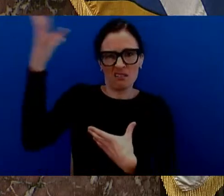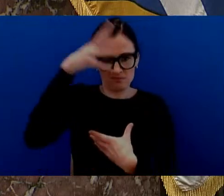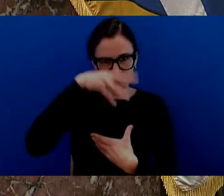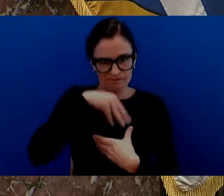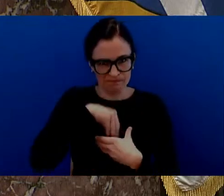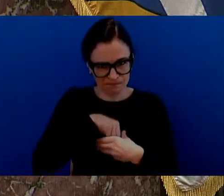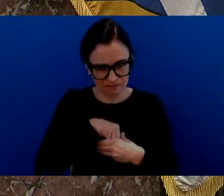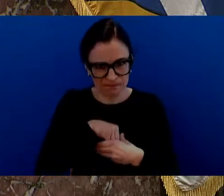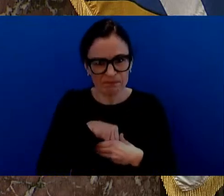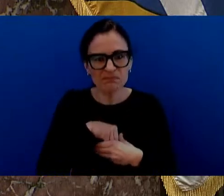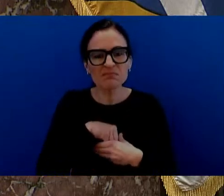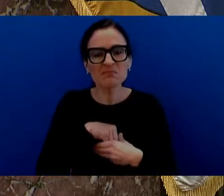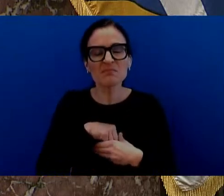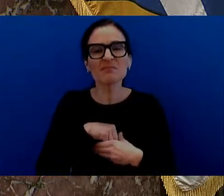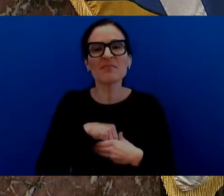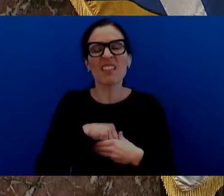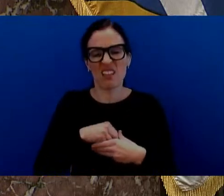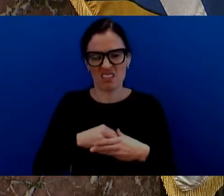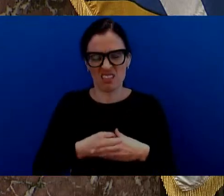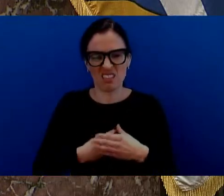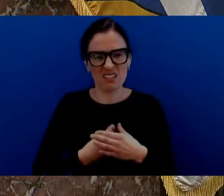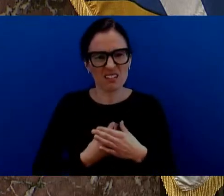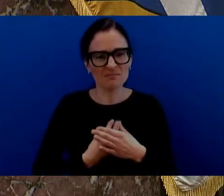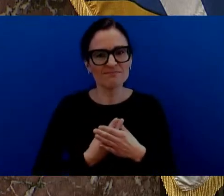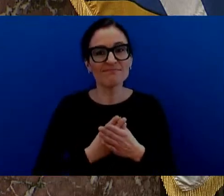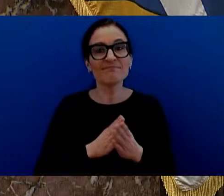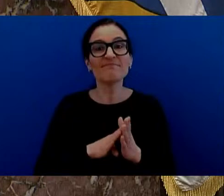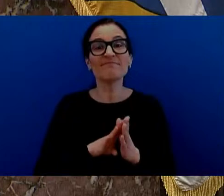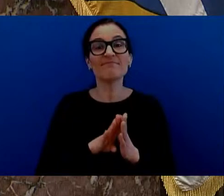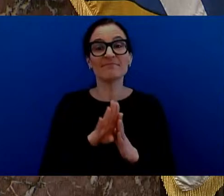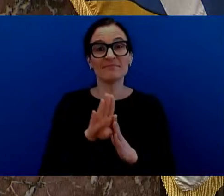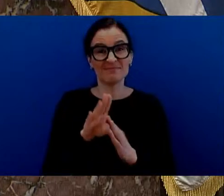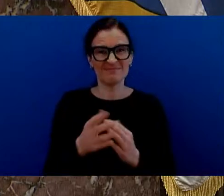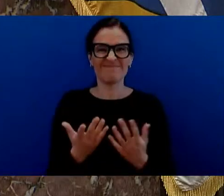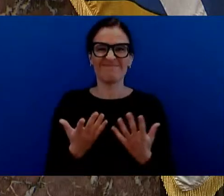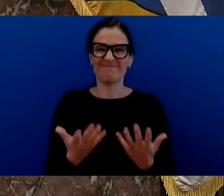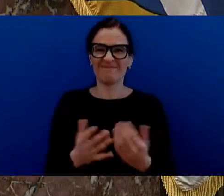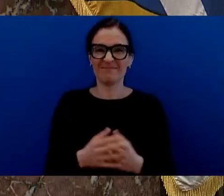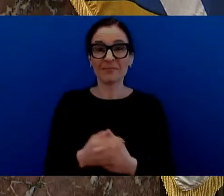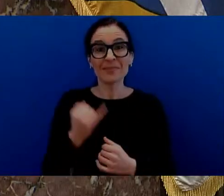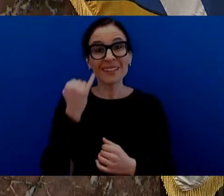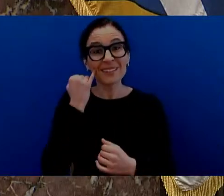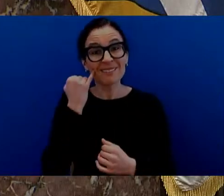Because if you have a two-faced, then you run into problems.